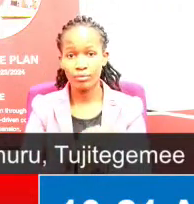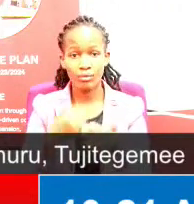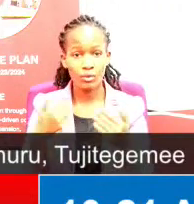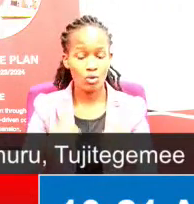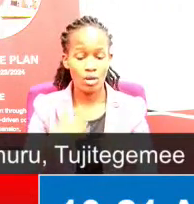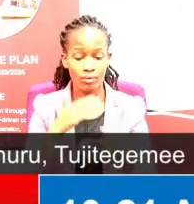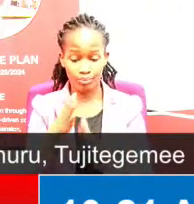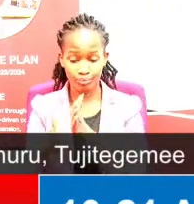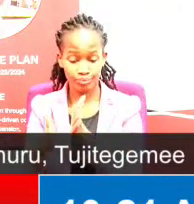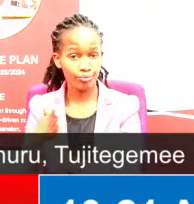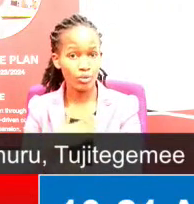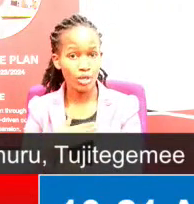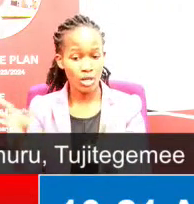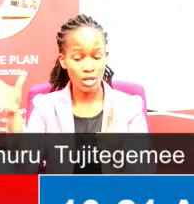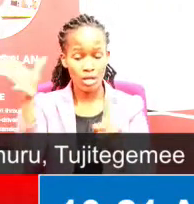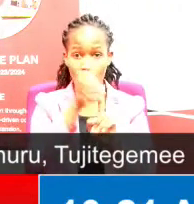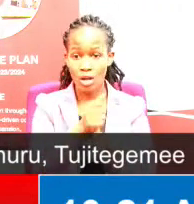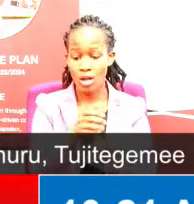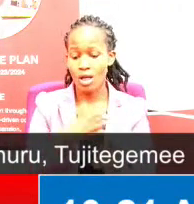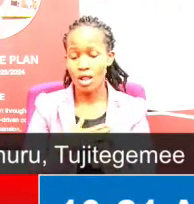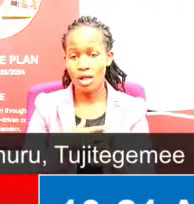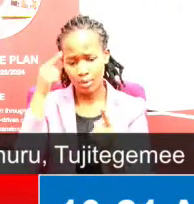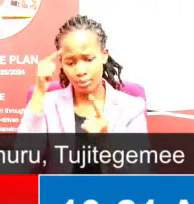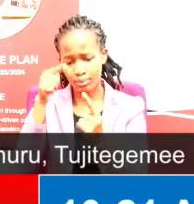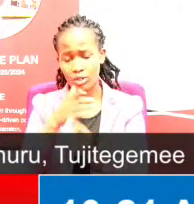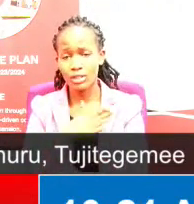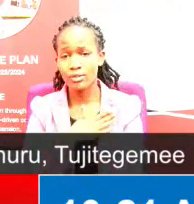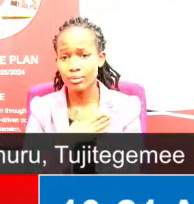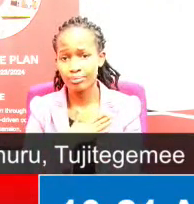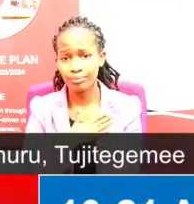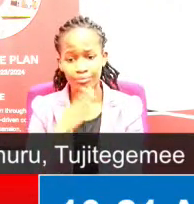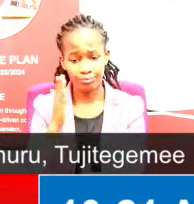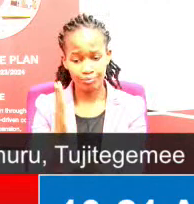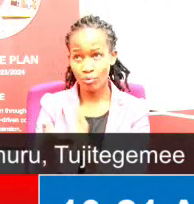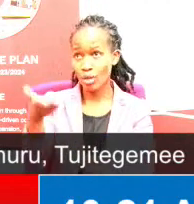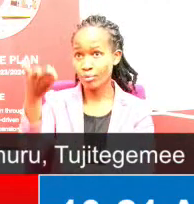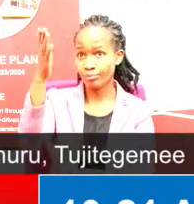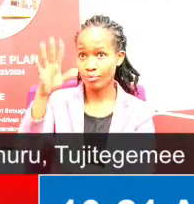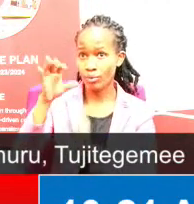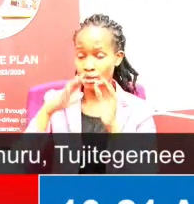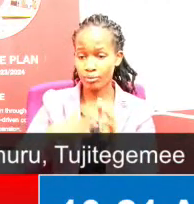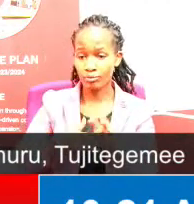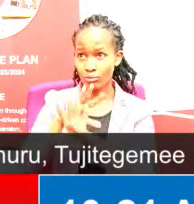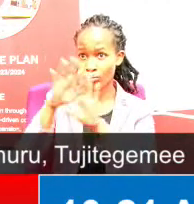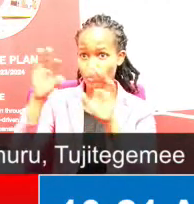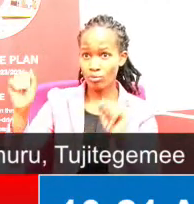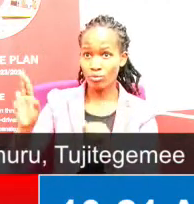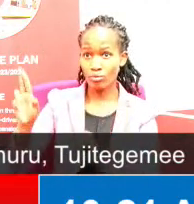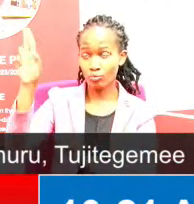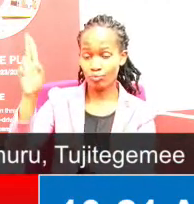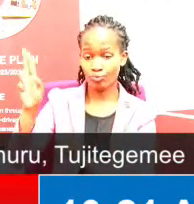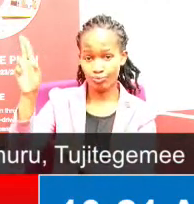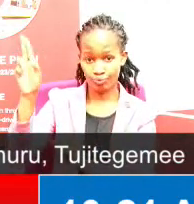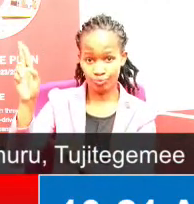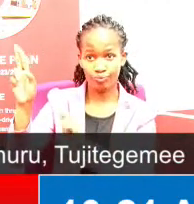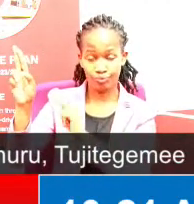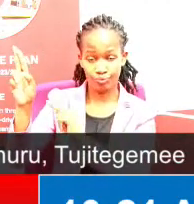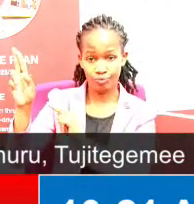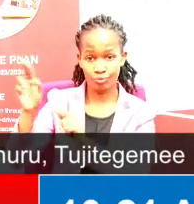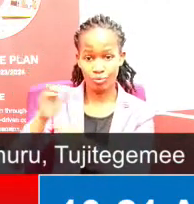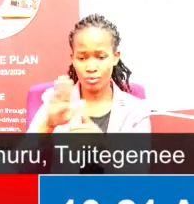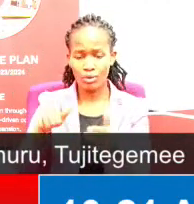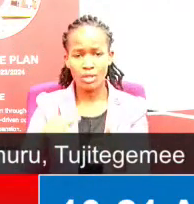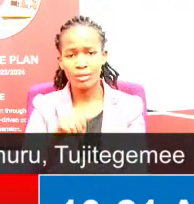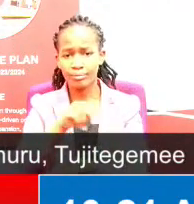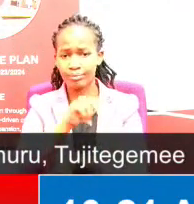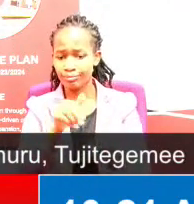corporate plan and achieve all our set objectives. Ya Allah, bless our President, His Excellency President Uhuru Kenyatta, and all